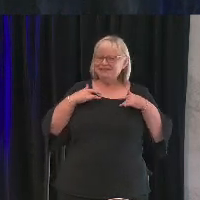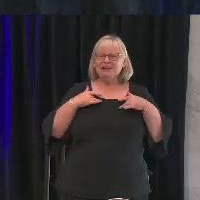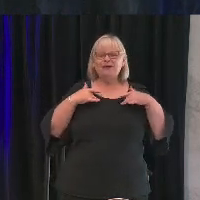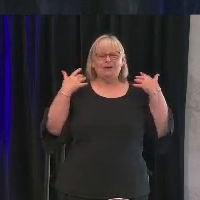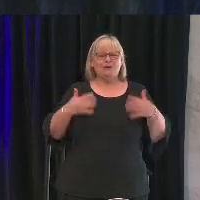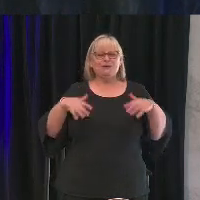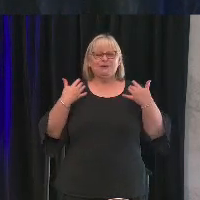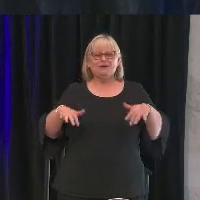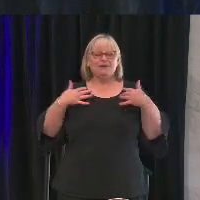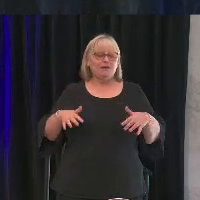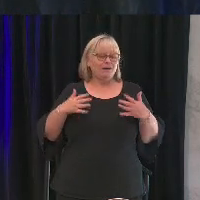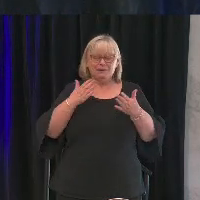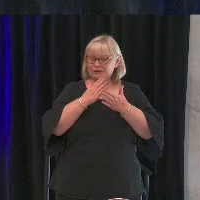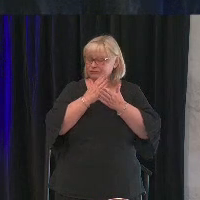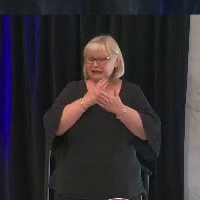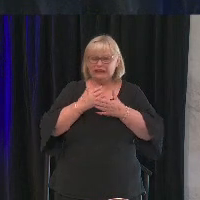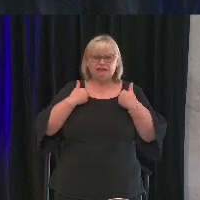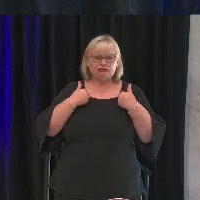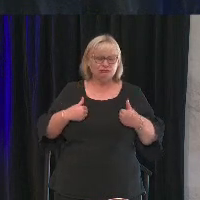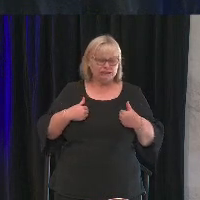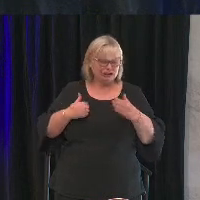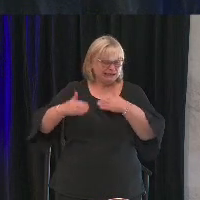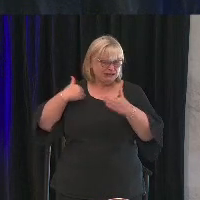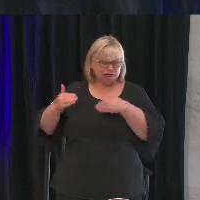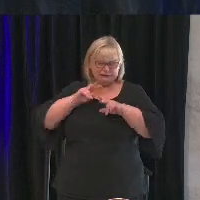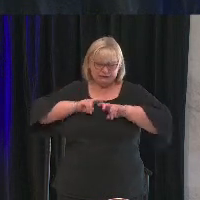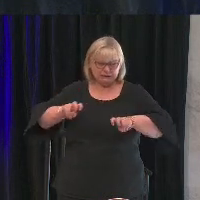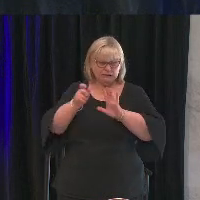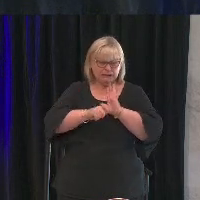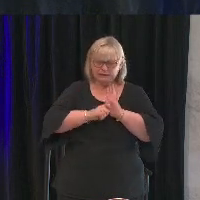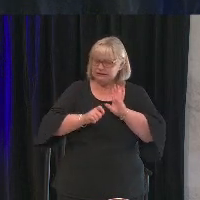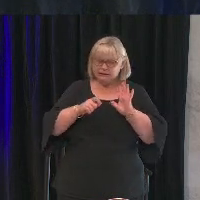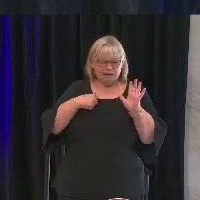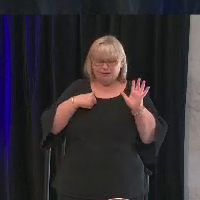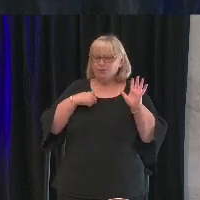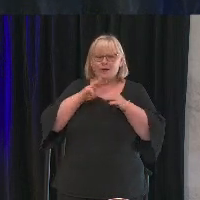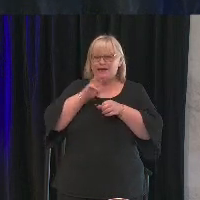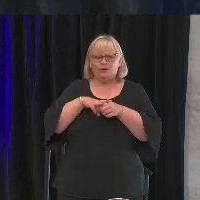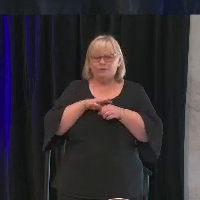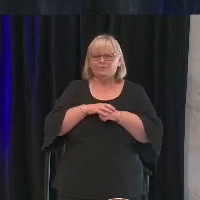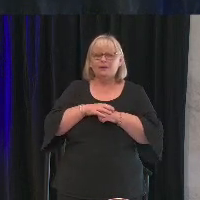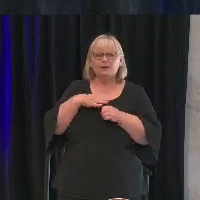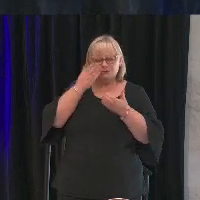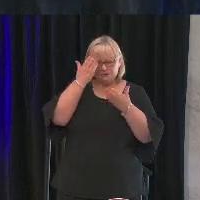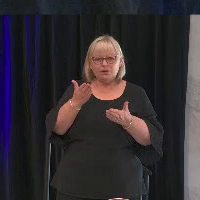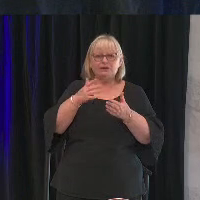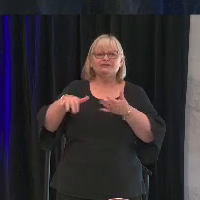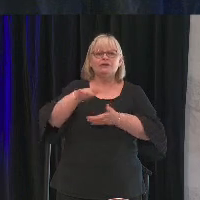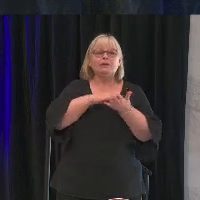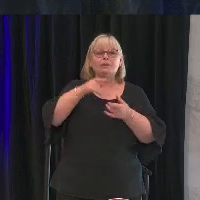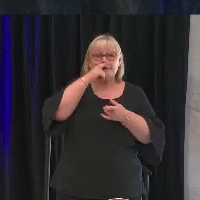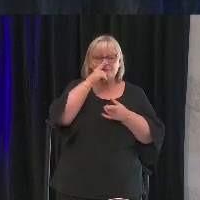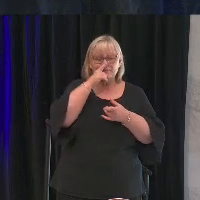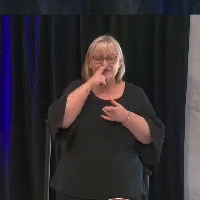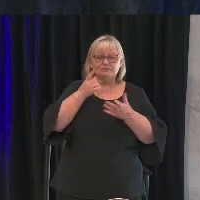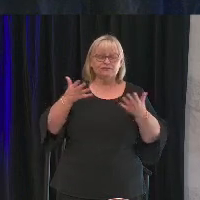acknowledged amongst such rich, esteemed historians and writers. I'd like to acknowledge the Ngunnawal people whose country